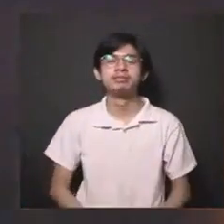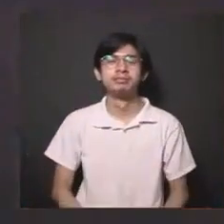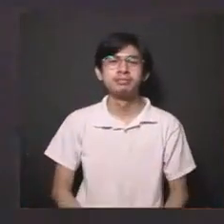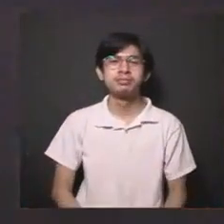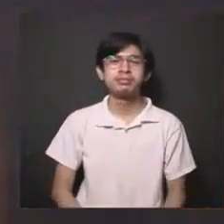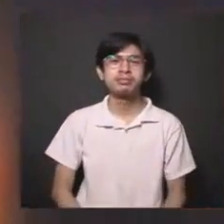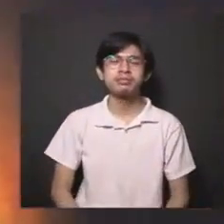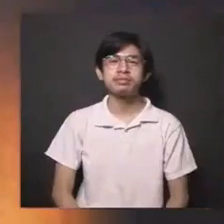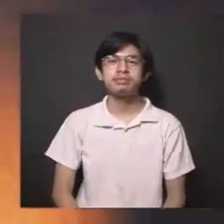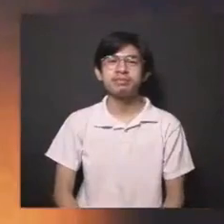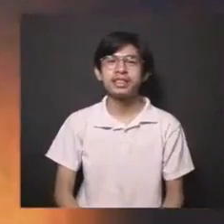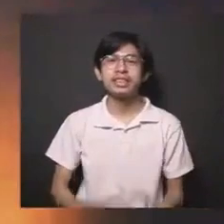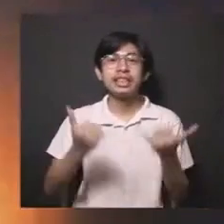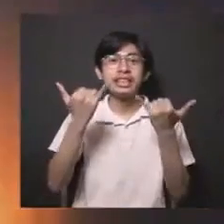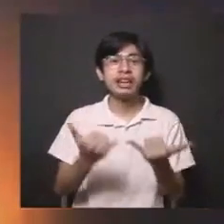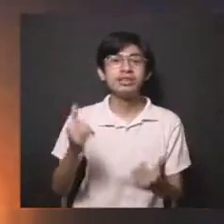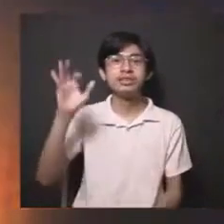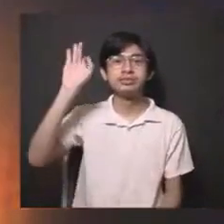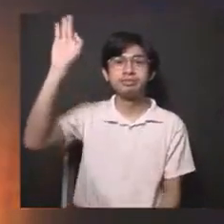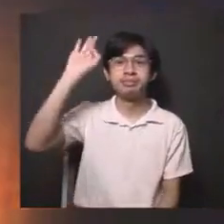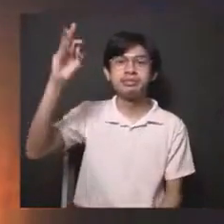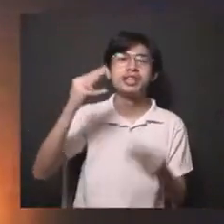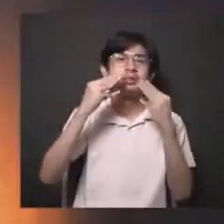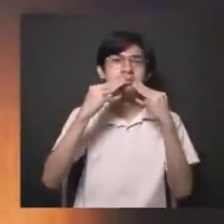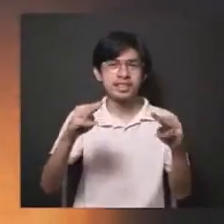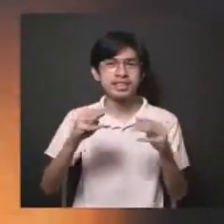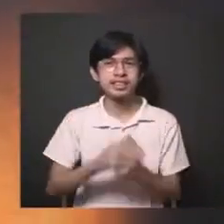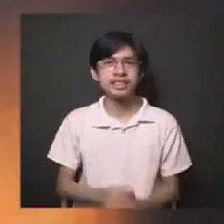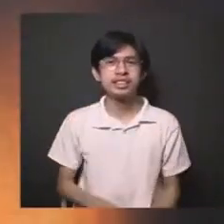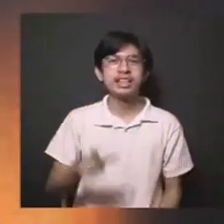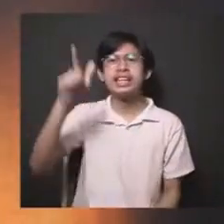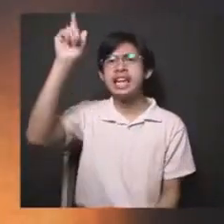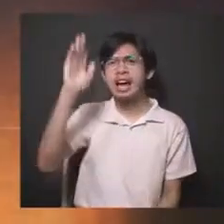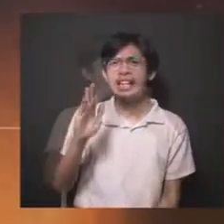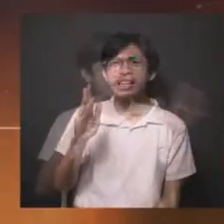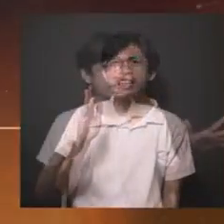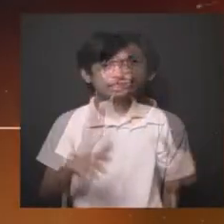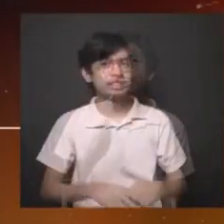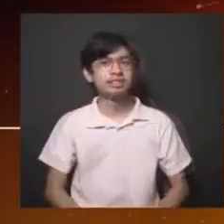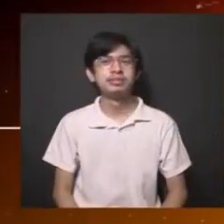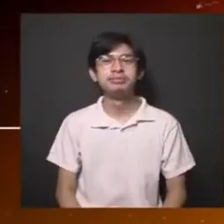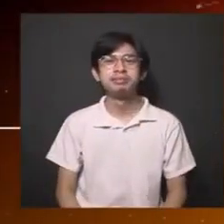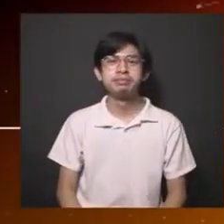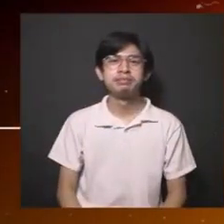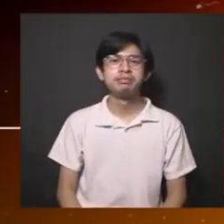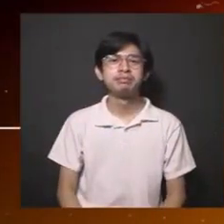the message, God turns curse into blessing.